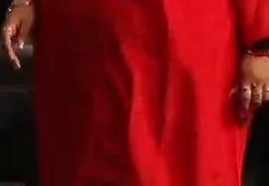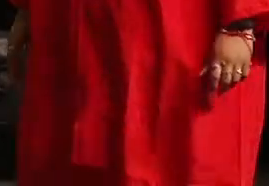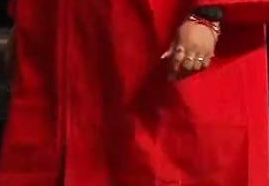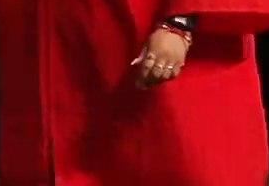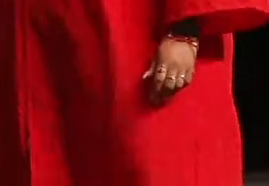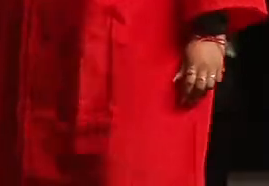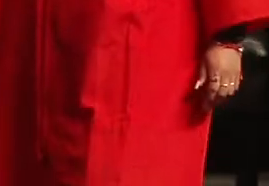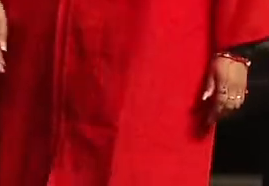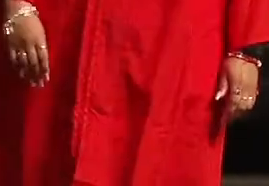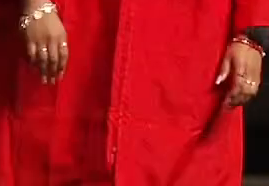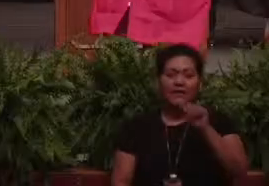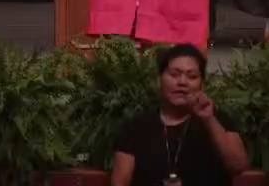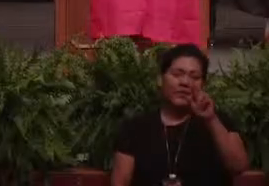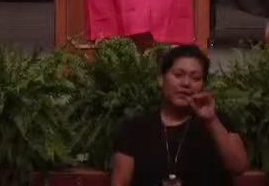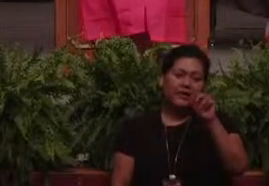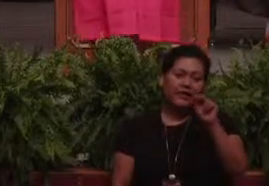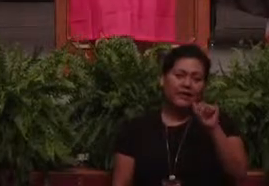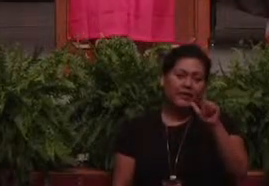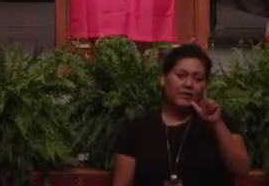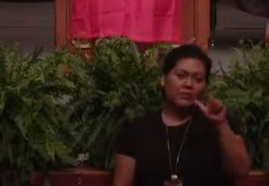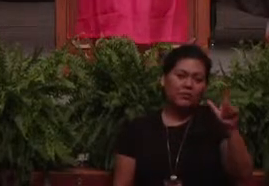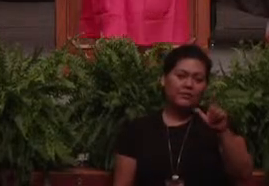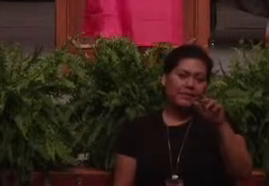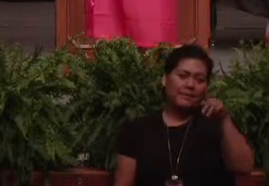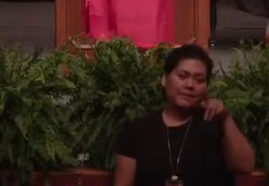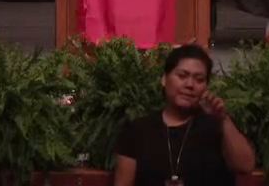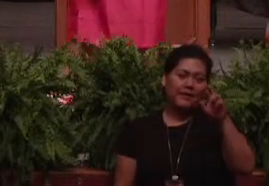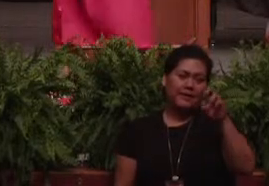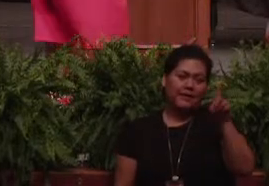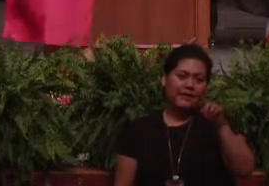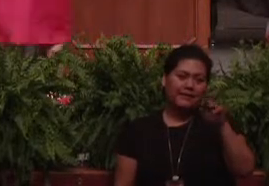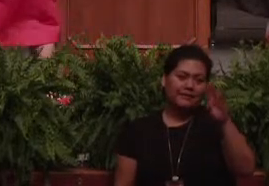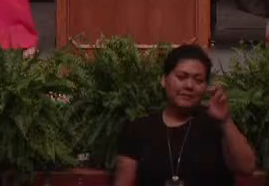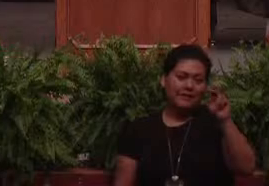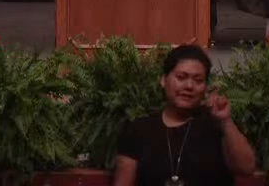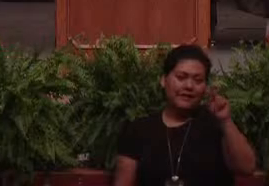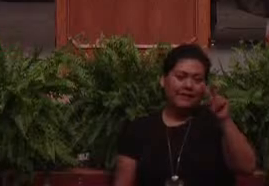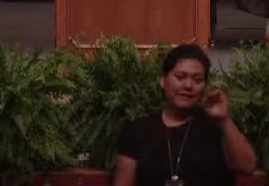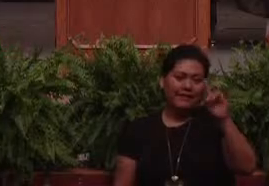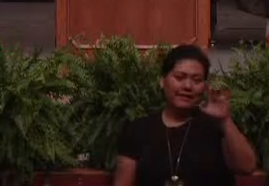Attending the workforce, Ariana Lizette Perez Benavides.